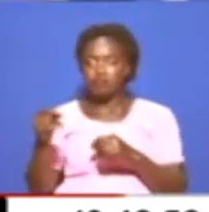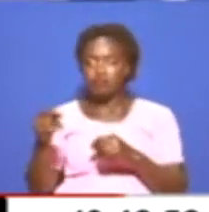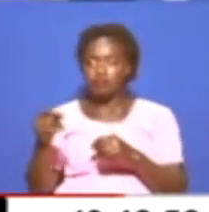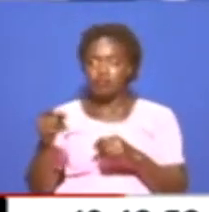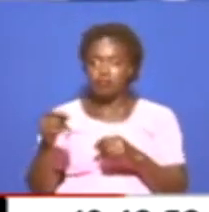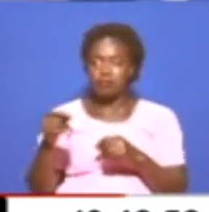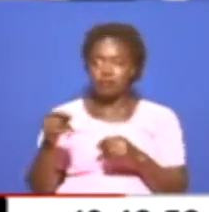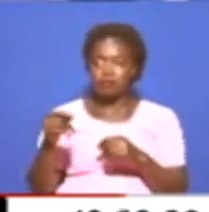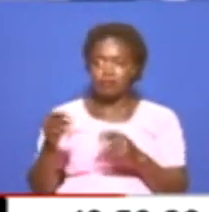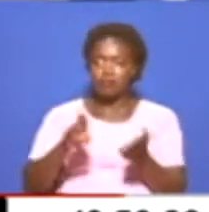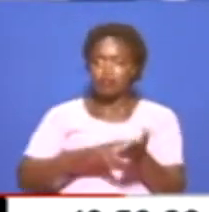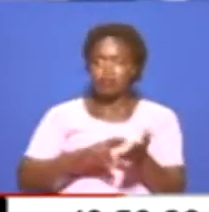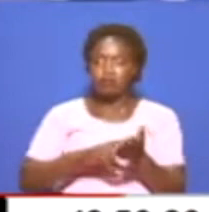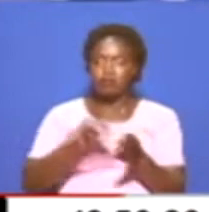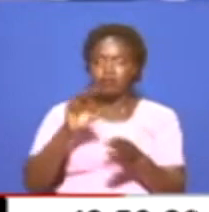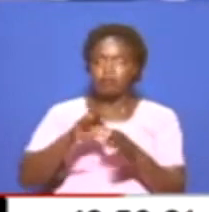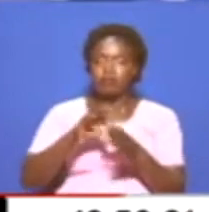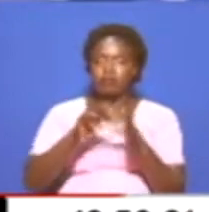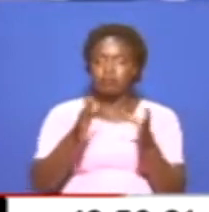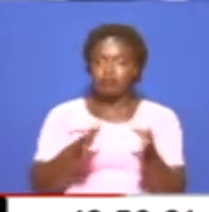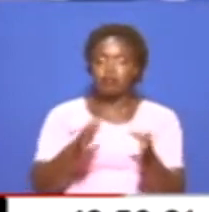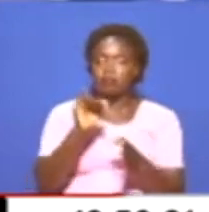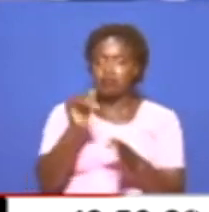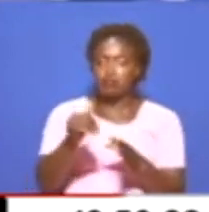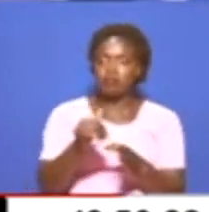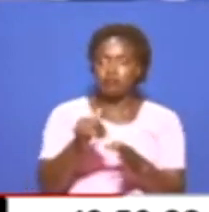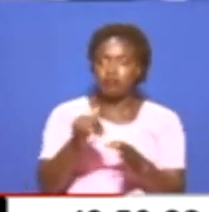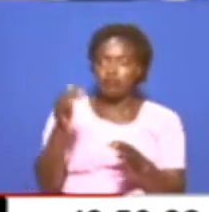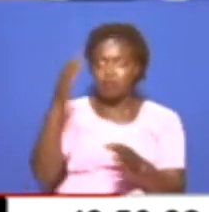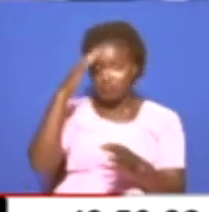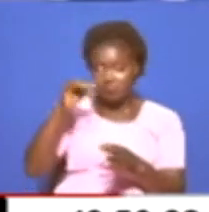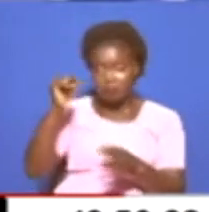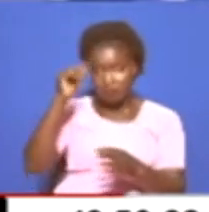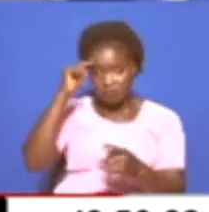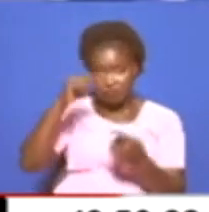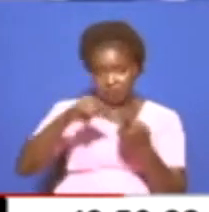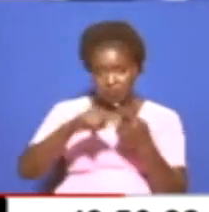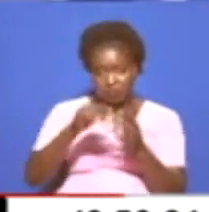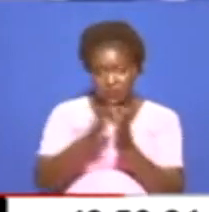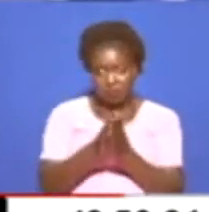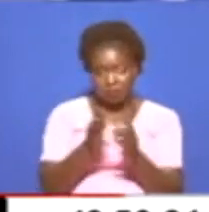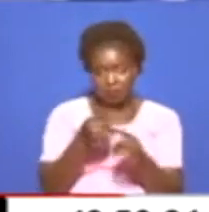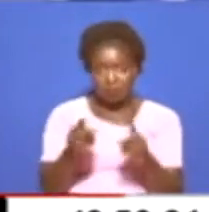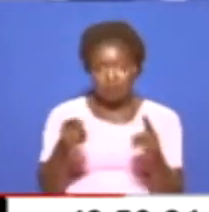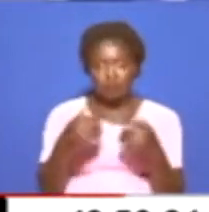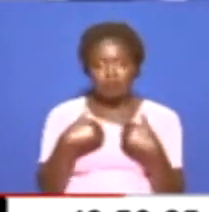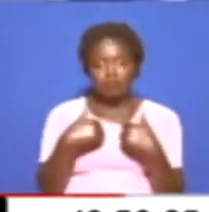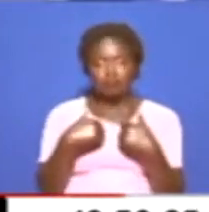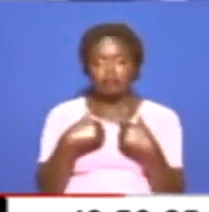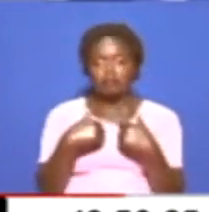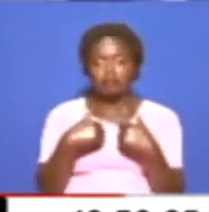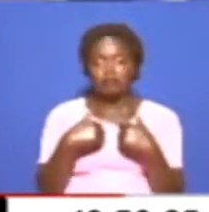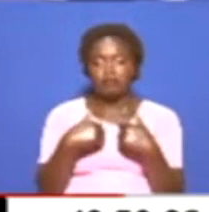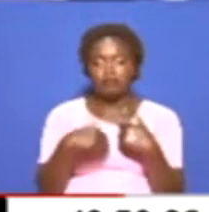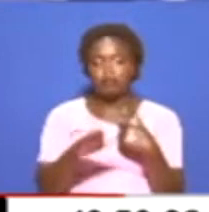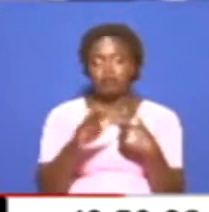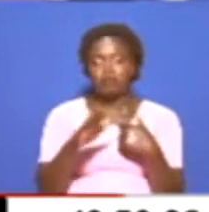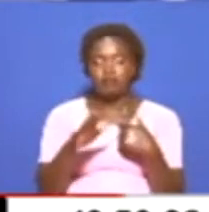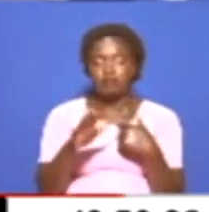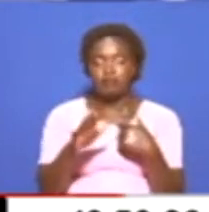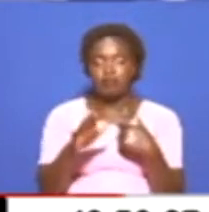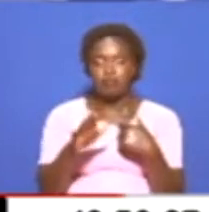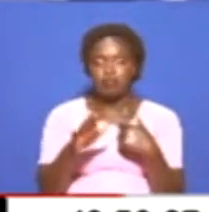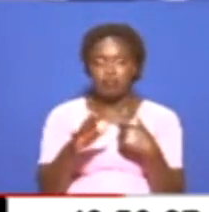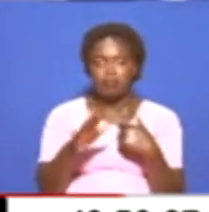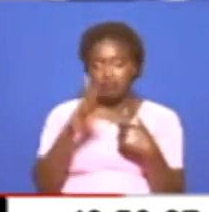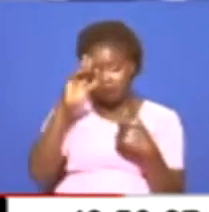not registering as a voter just for presidential purpose. You have your prerogative, or rather you have a